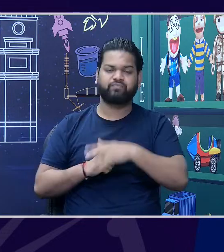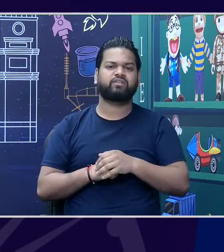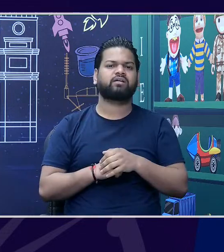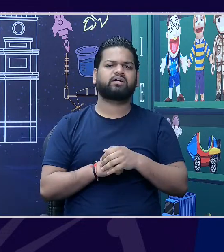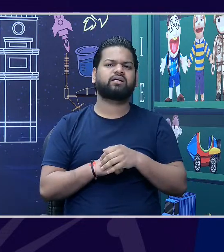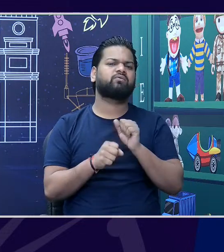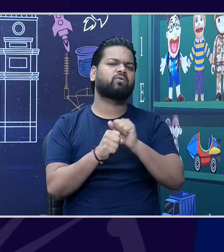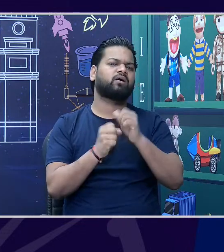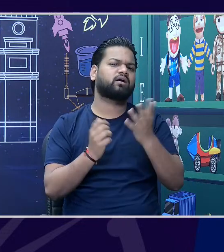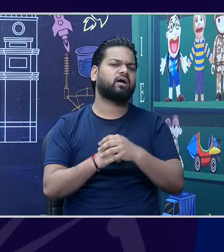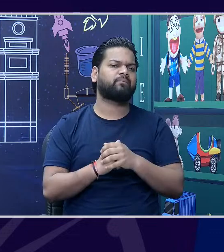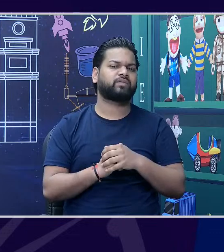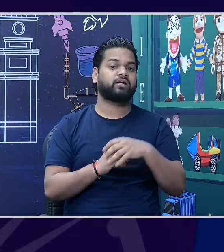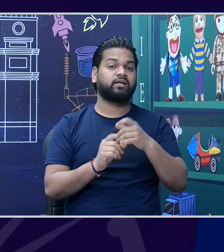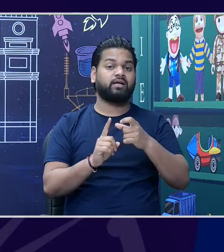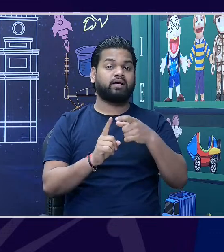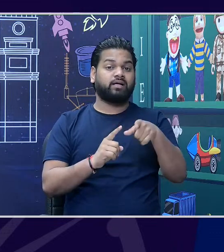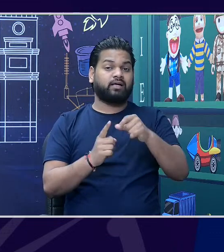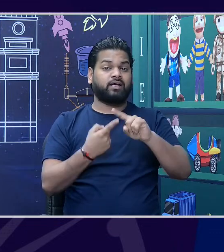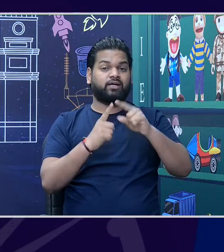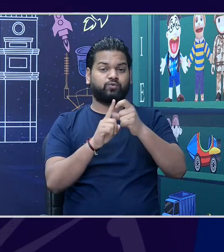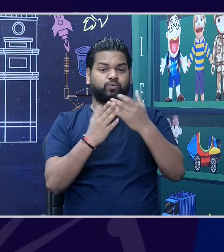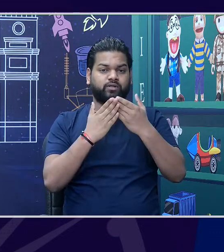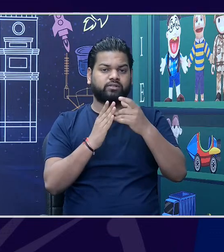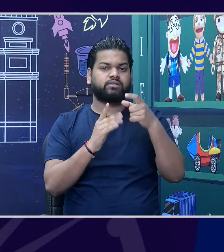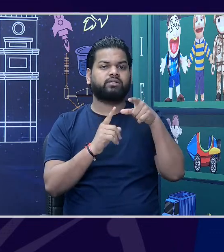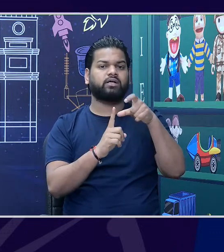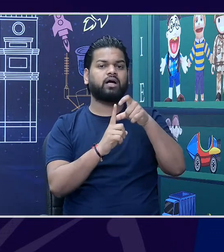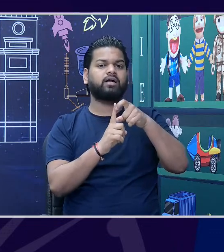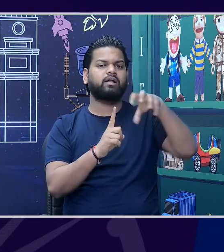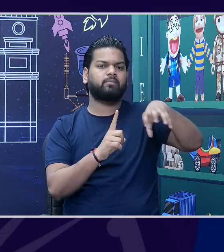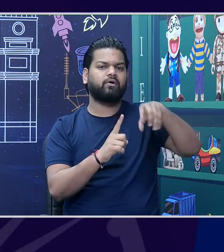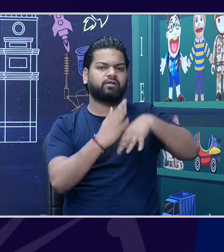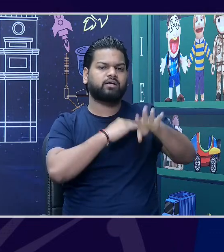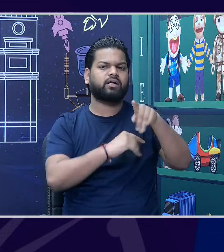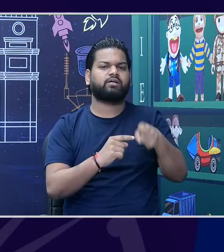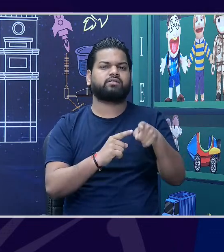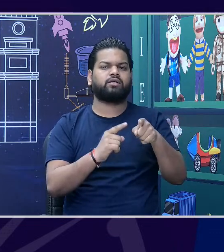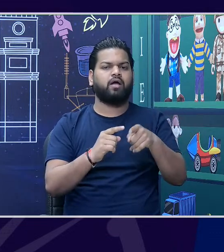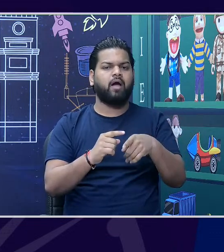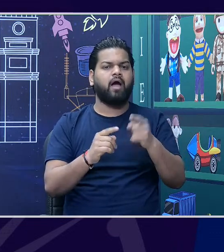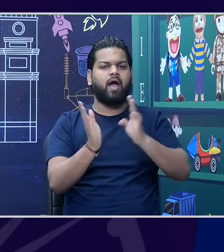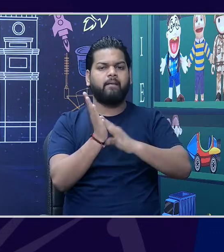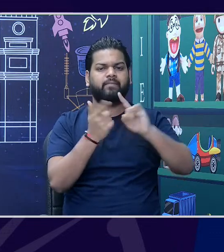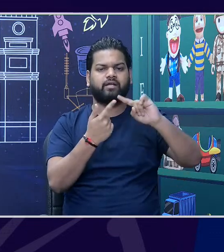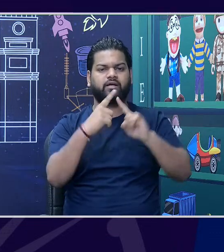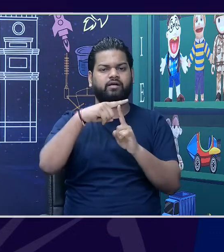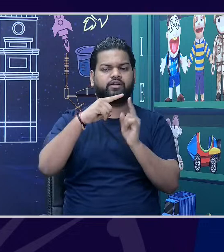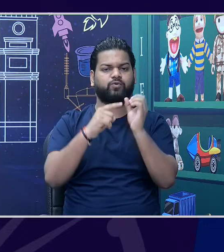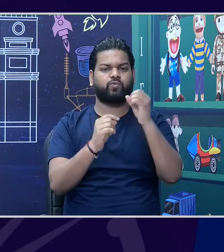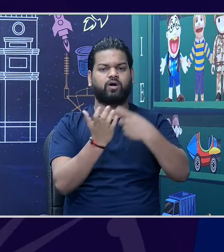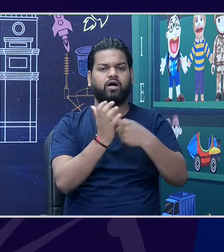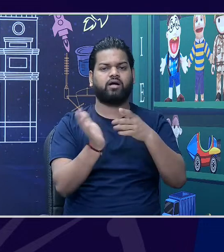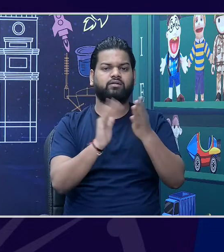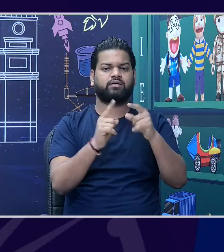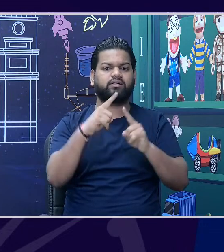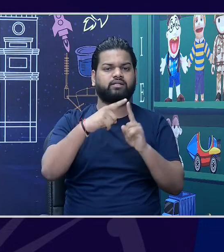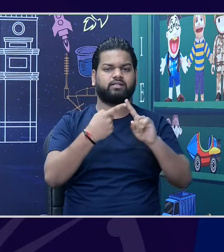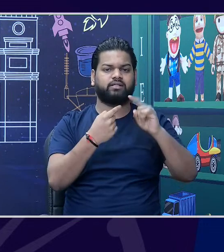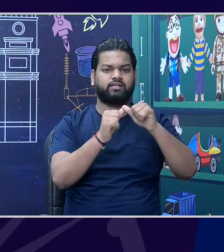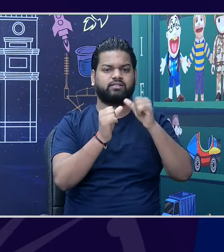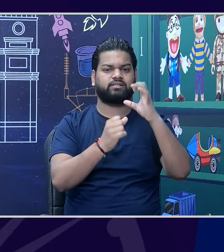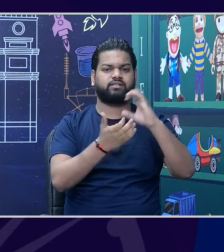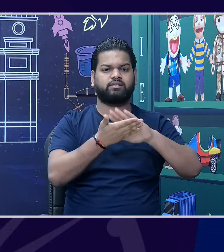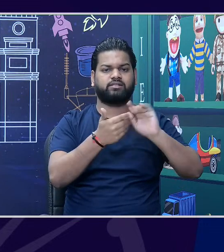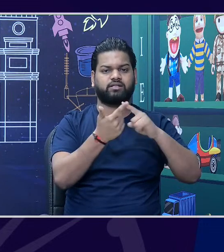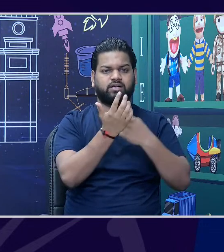teacher in the Department of Education, Delhi. So welcome you here in this session, and I'm very excited that